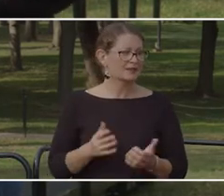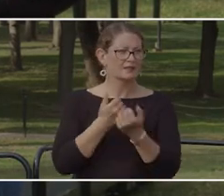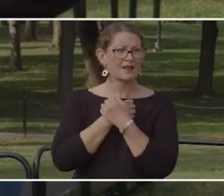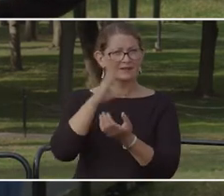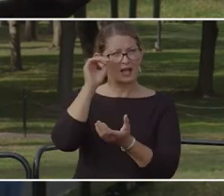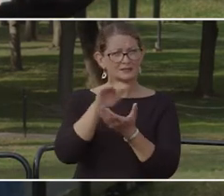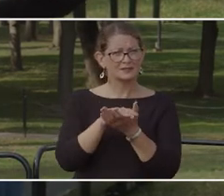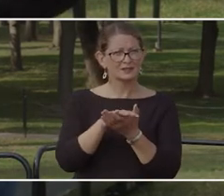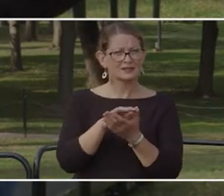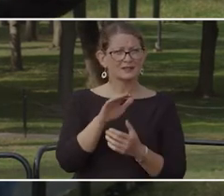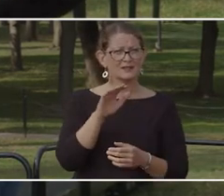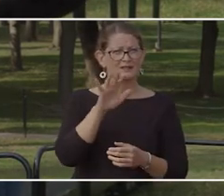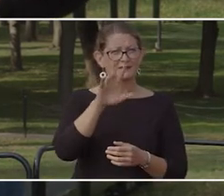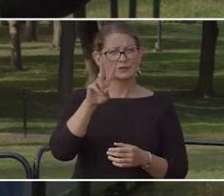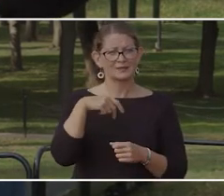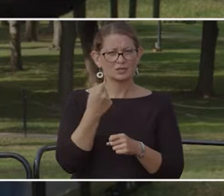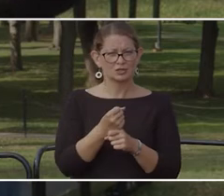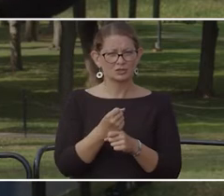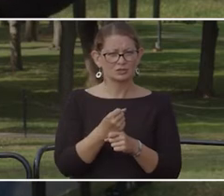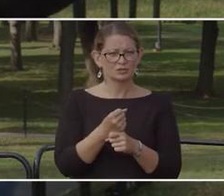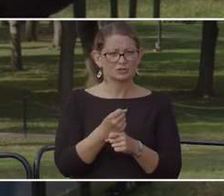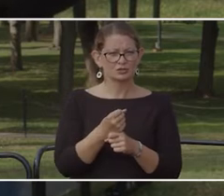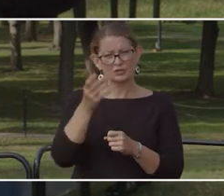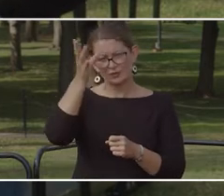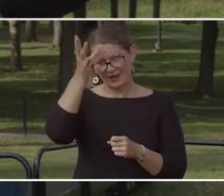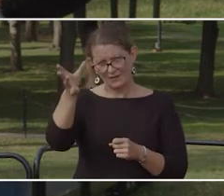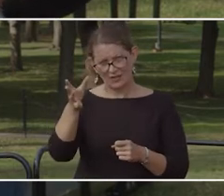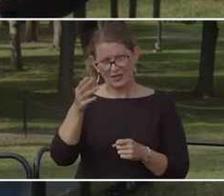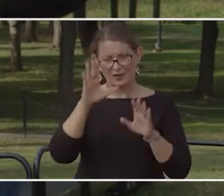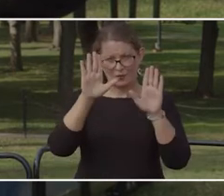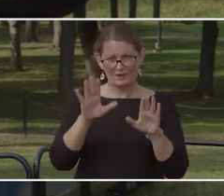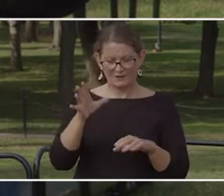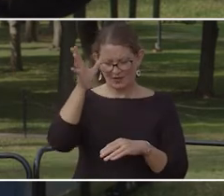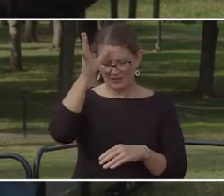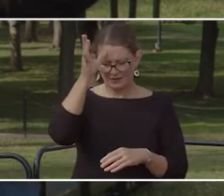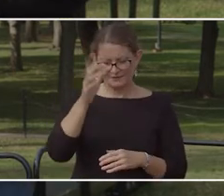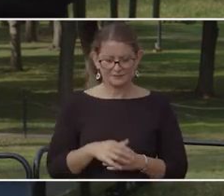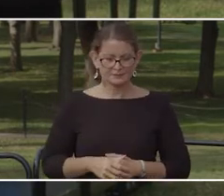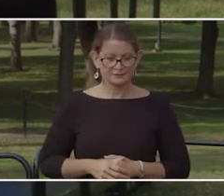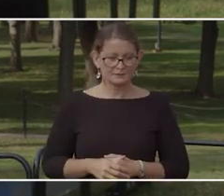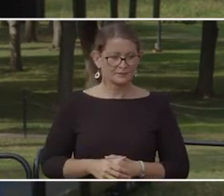husband of 52 years, a grandfather and a wonderful father.